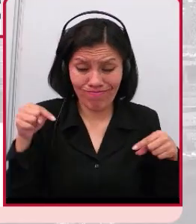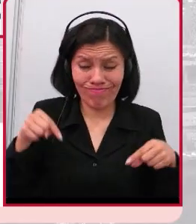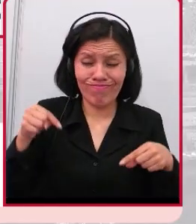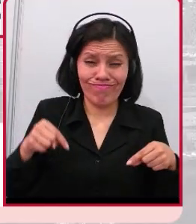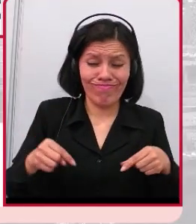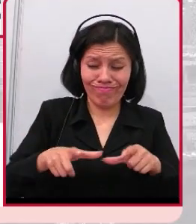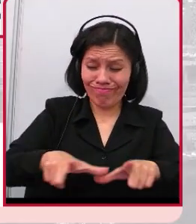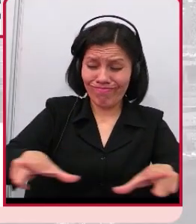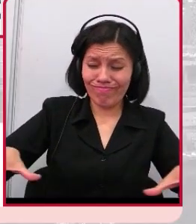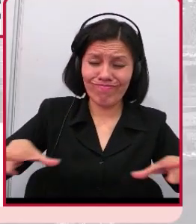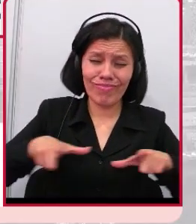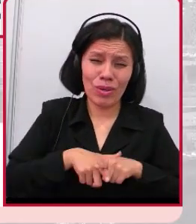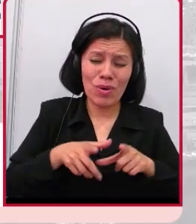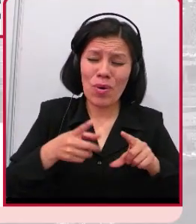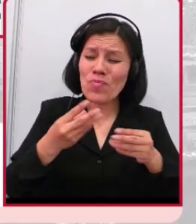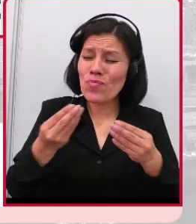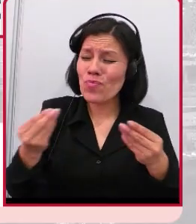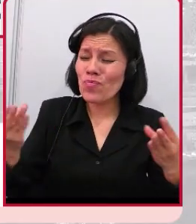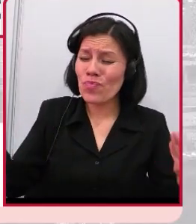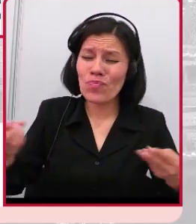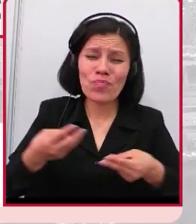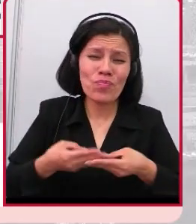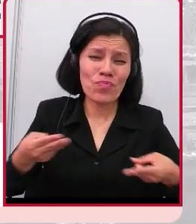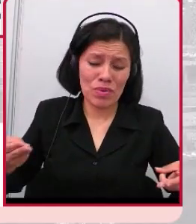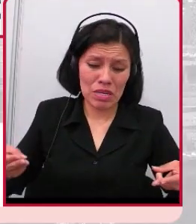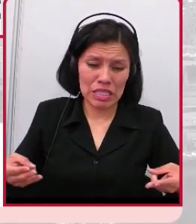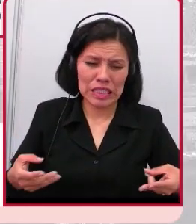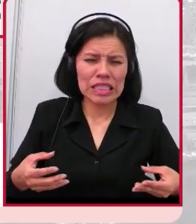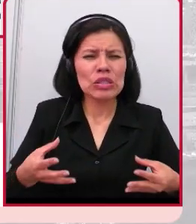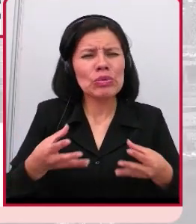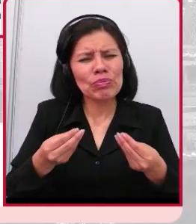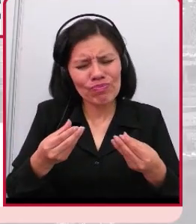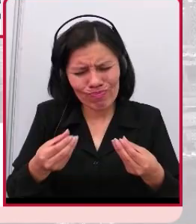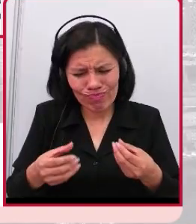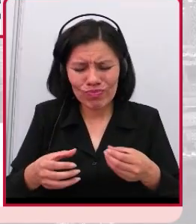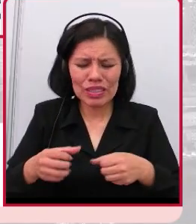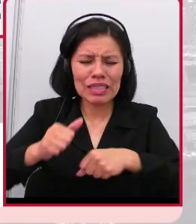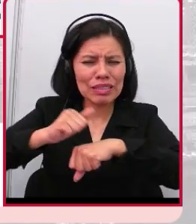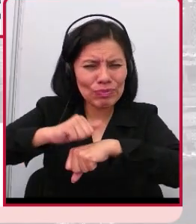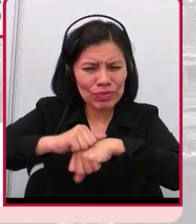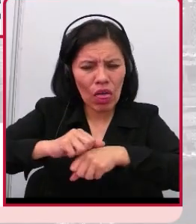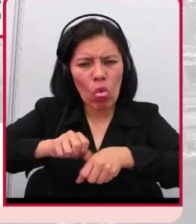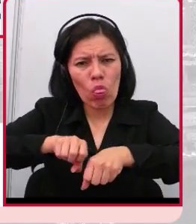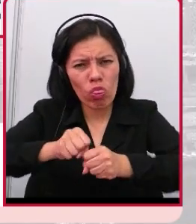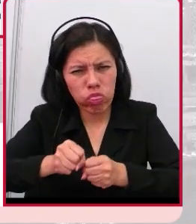Since the deposit is variable, it has had some